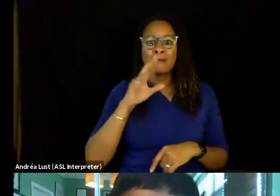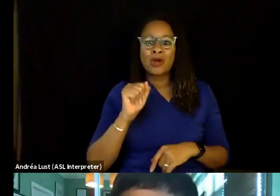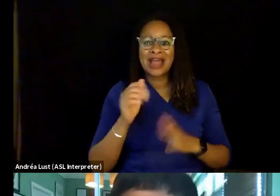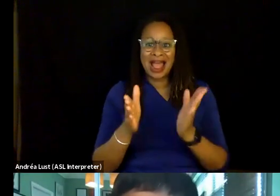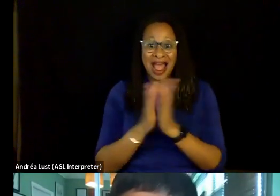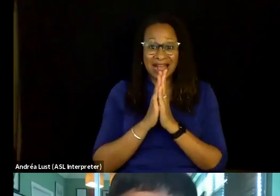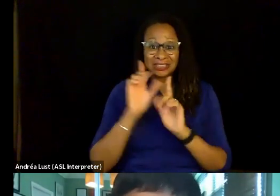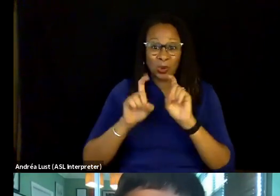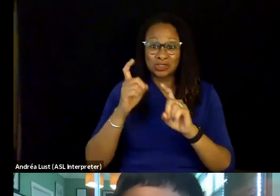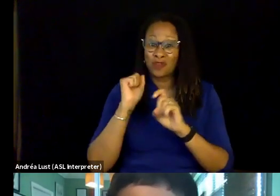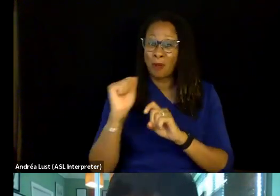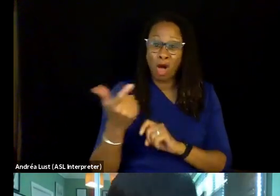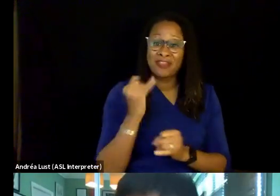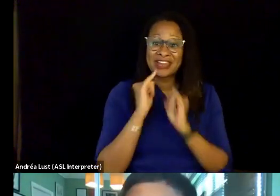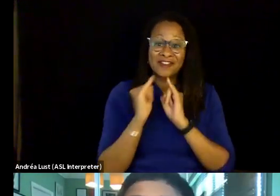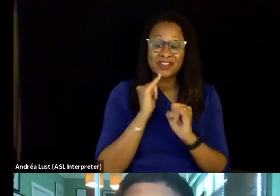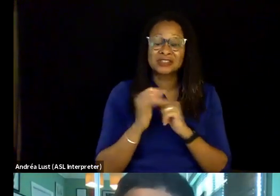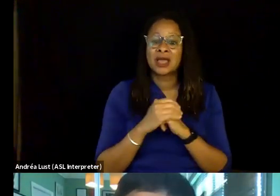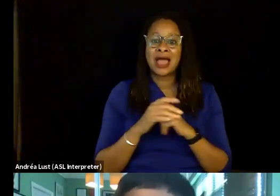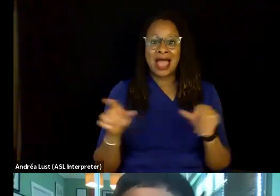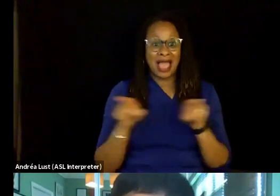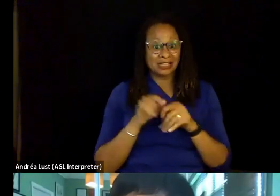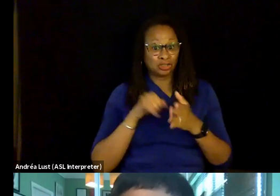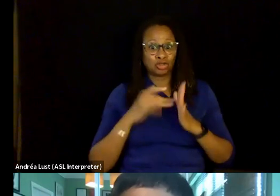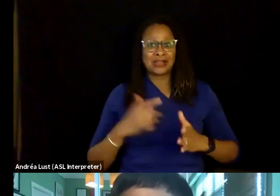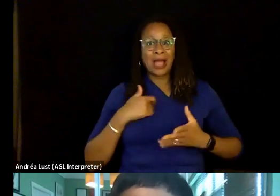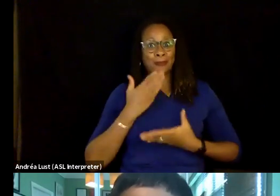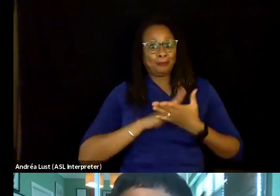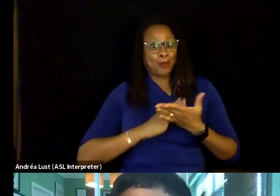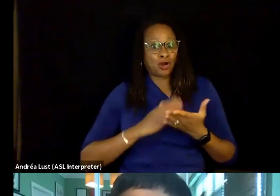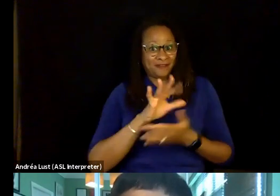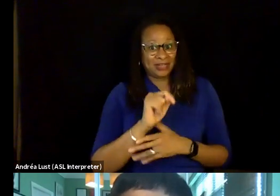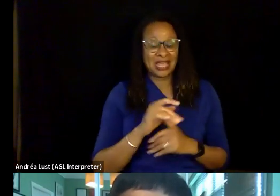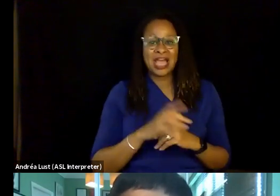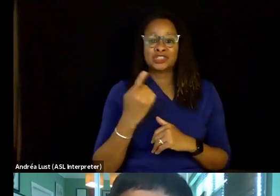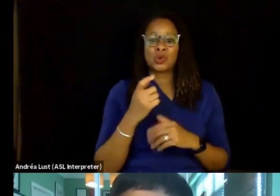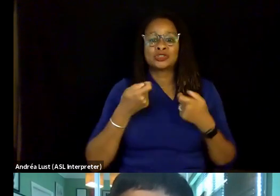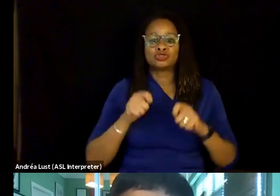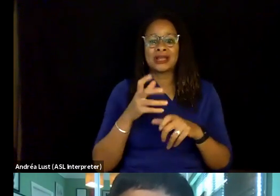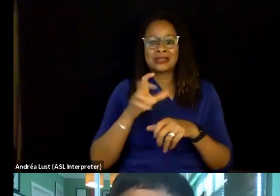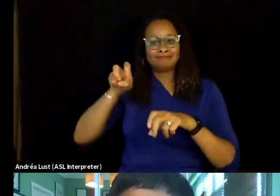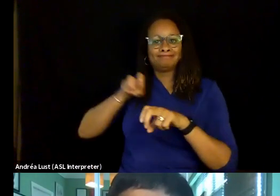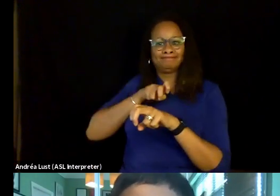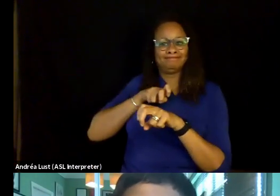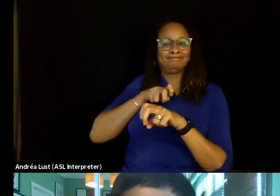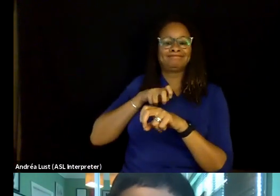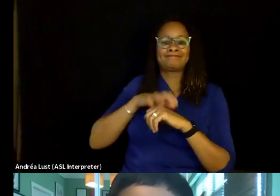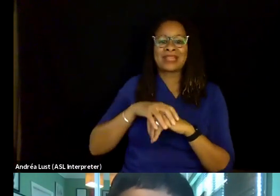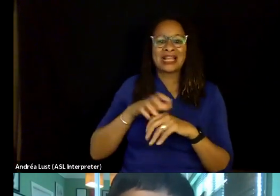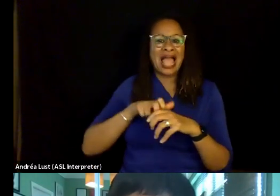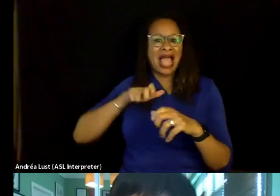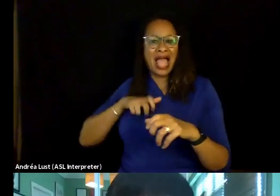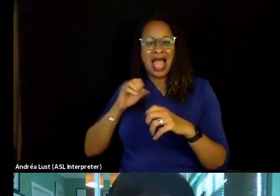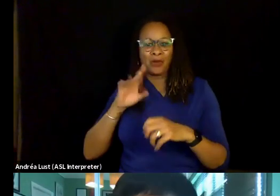those interviews, right? And others, a journalist, would be part of it. And she would always try to take herself out, which is why the most she